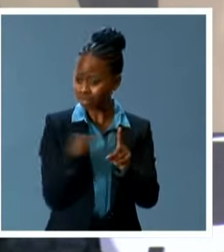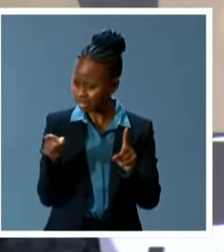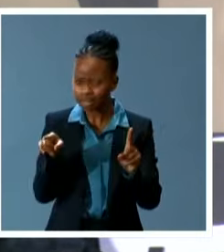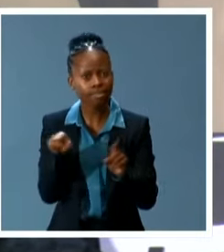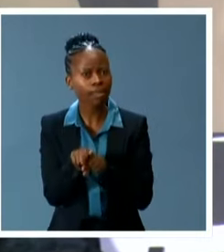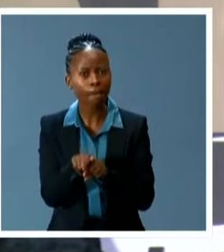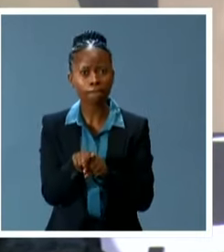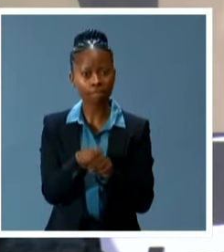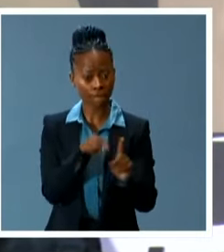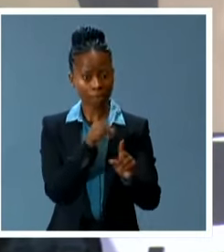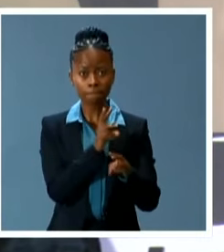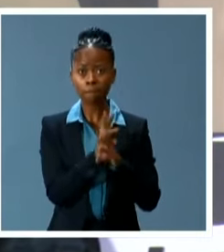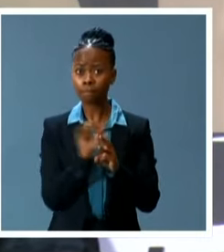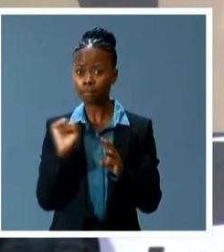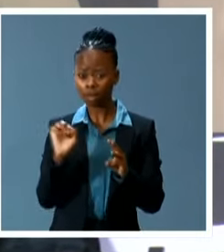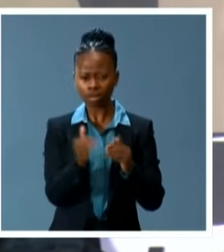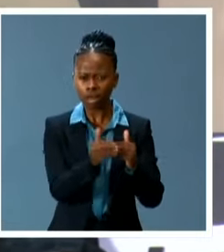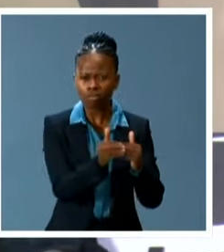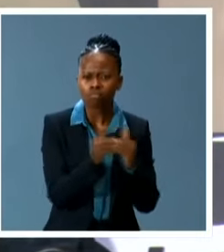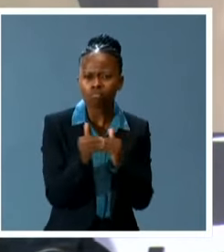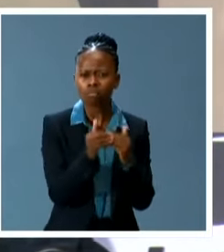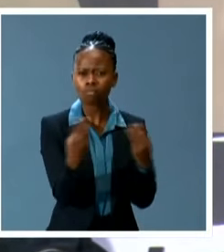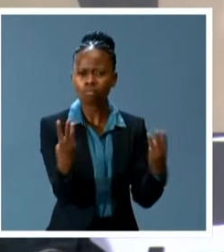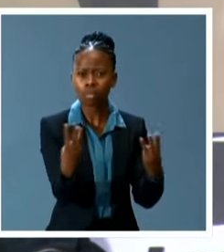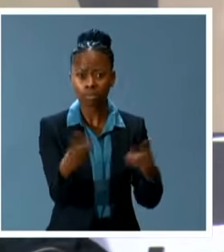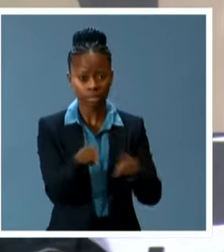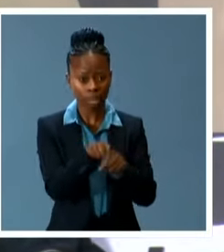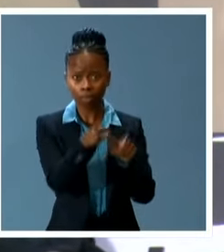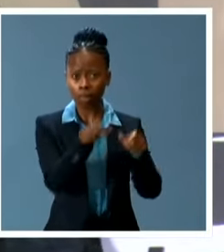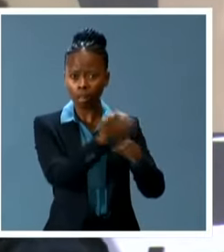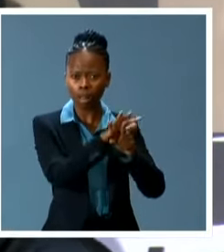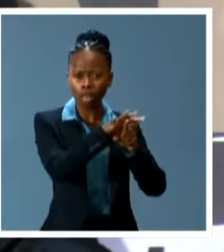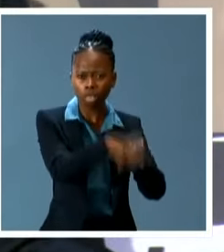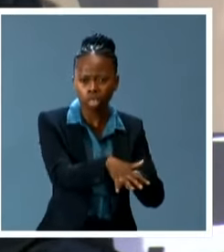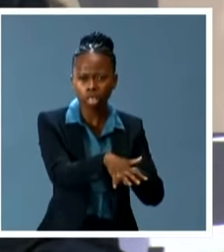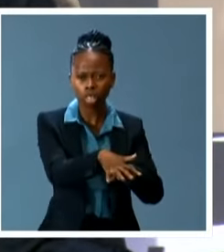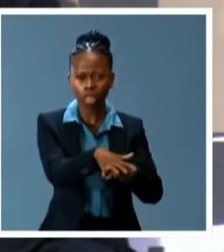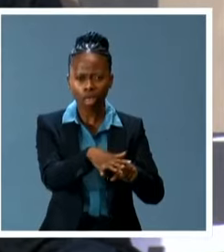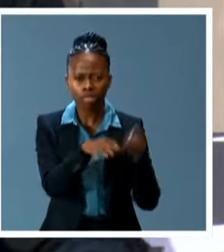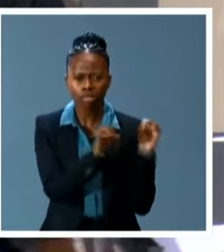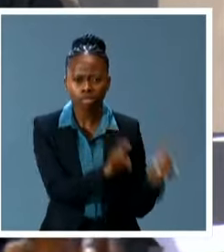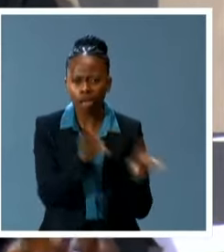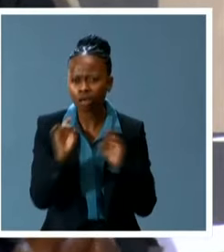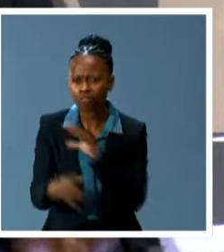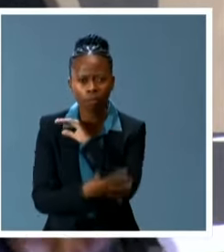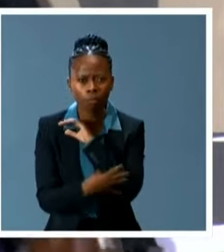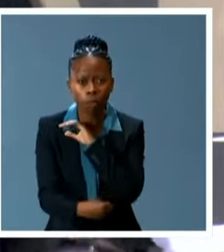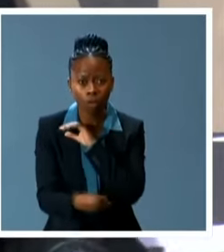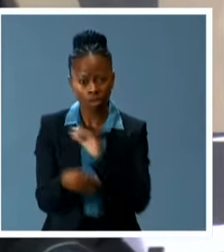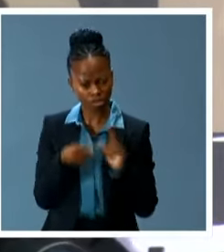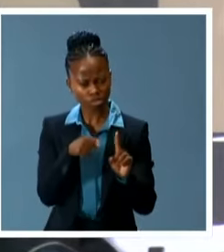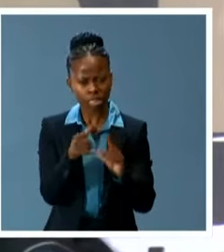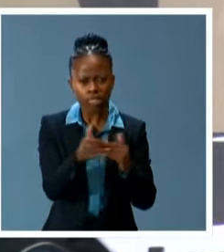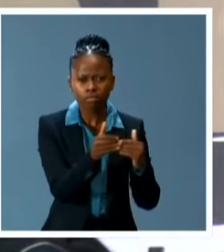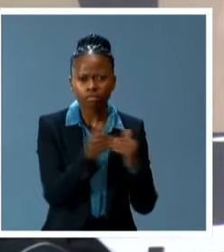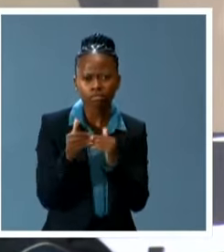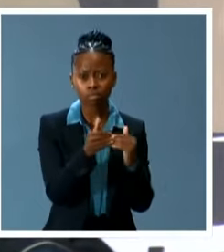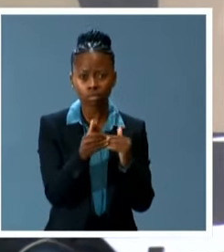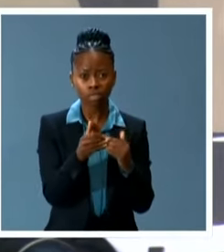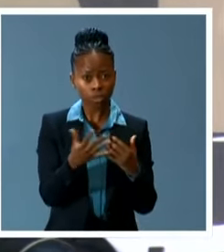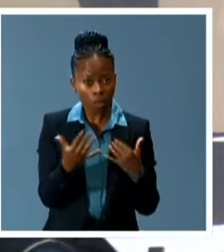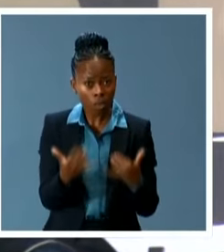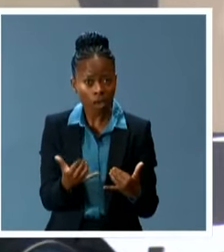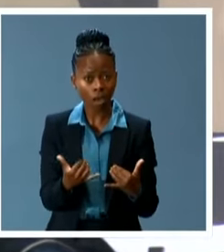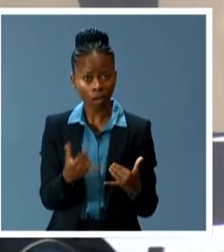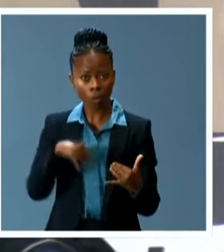people, especially the excluded and the discarded. These are all qualities we will need